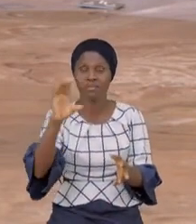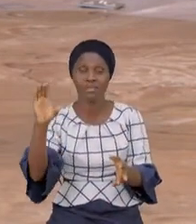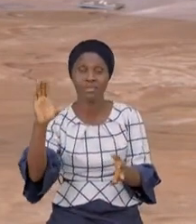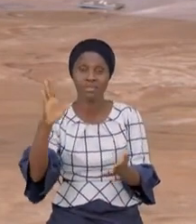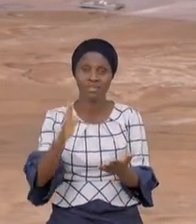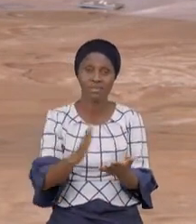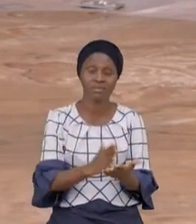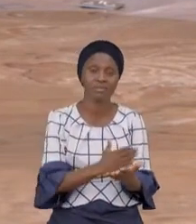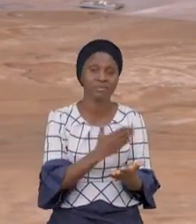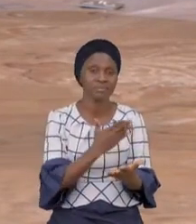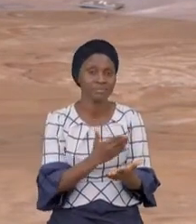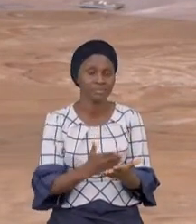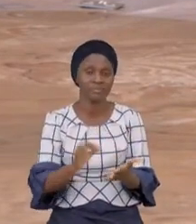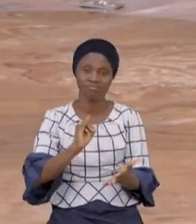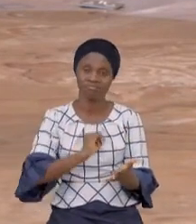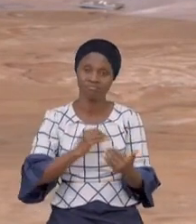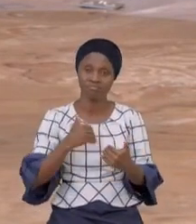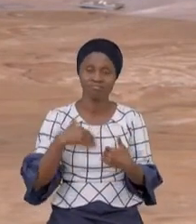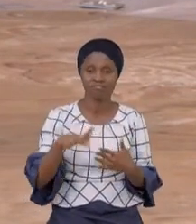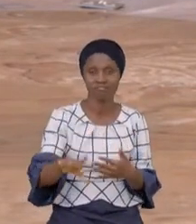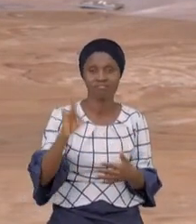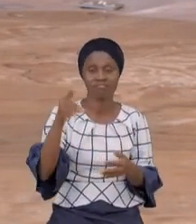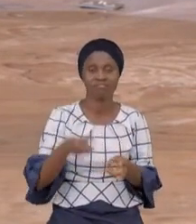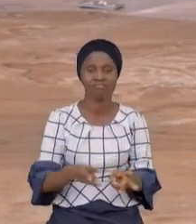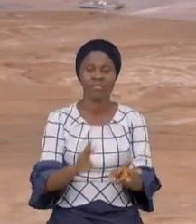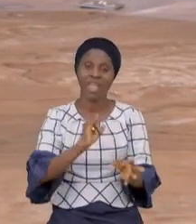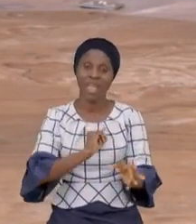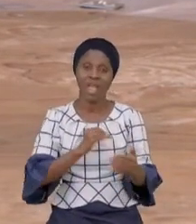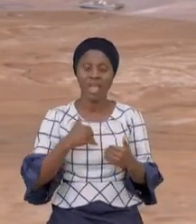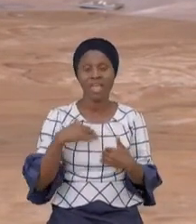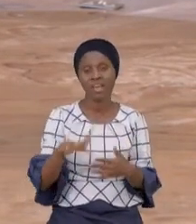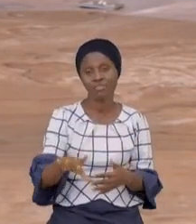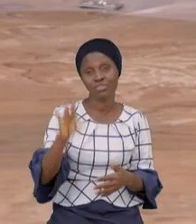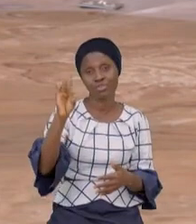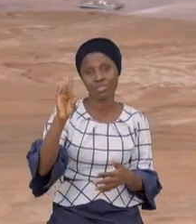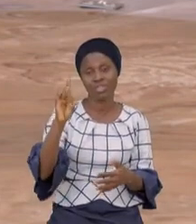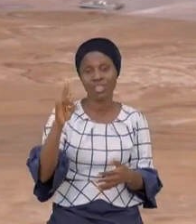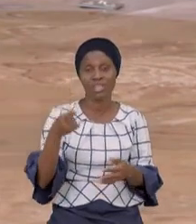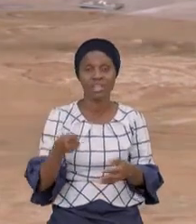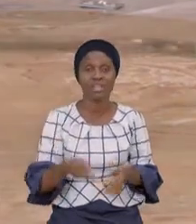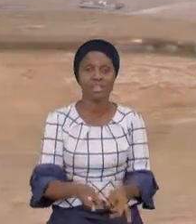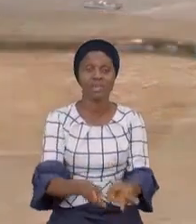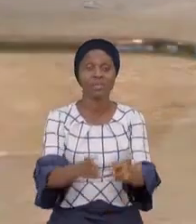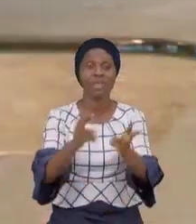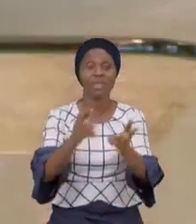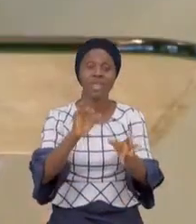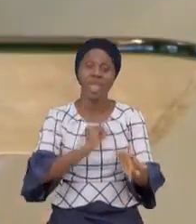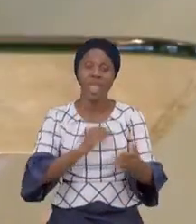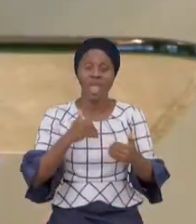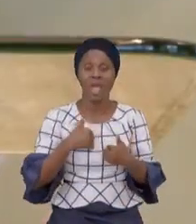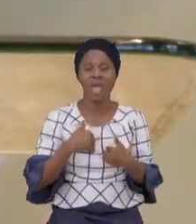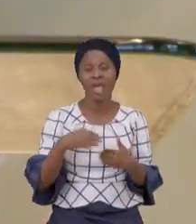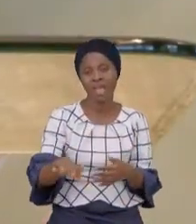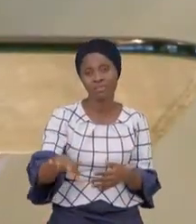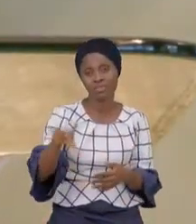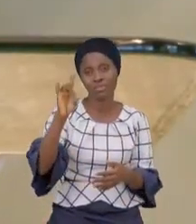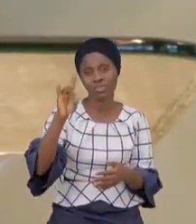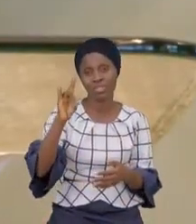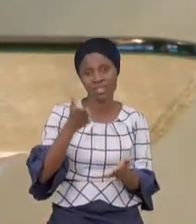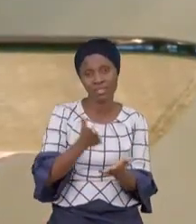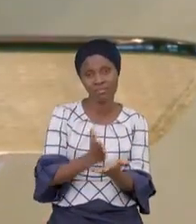Calvary. I have chosen the way. I have chosen the way. I